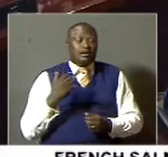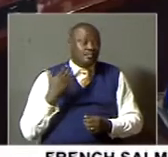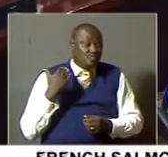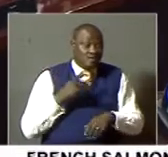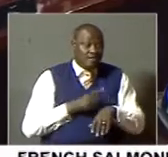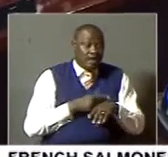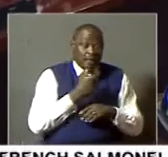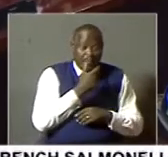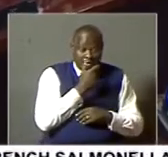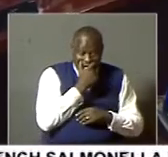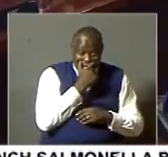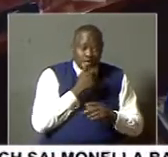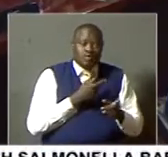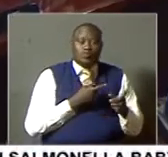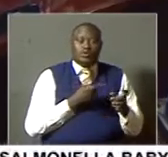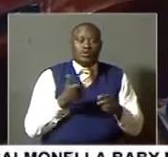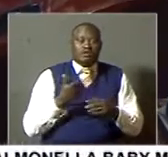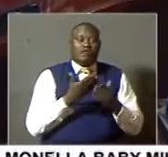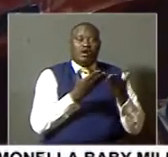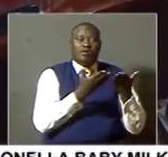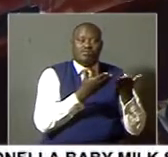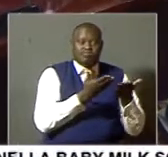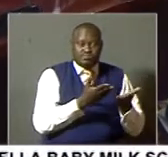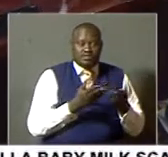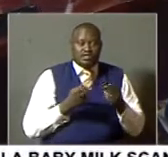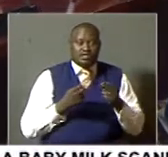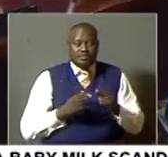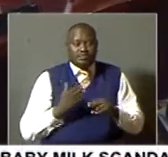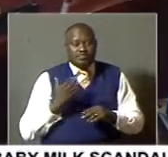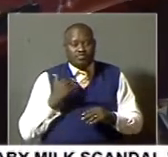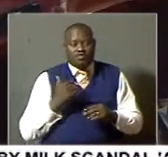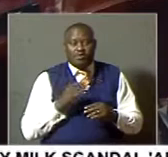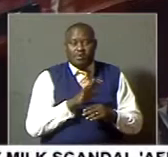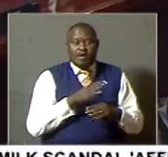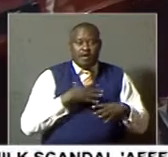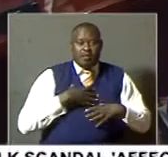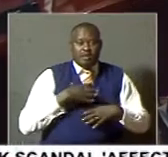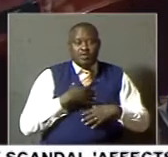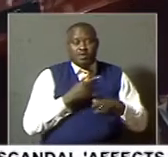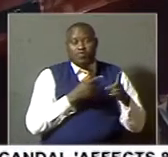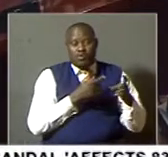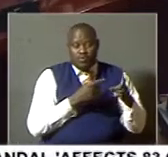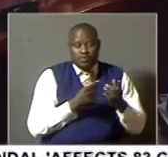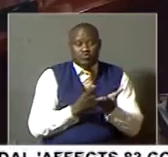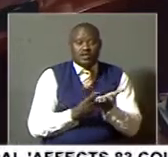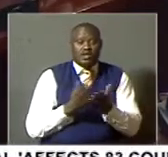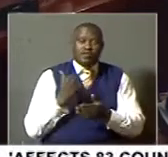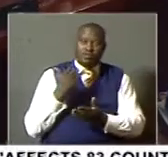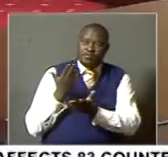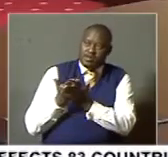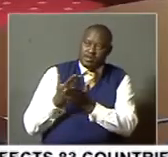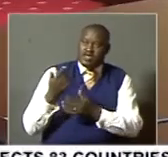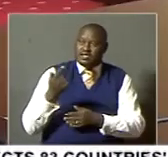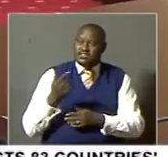during the second part of the protracted people's struggle, Uganda requested Tanzania to